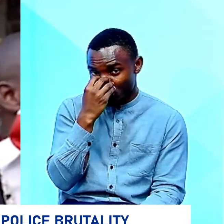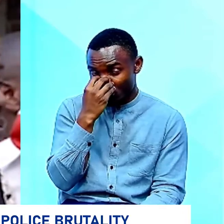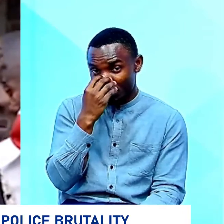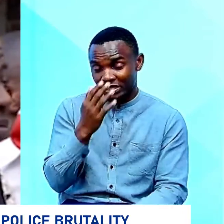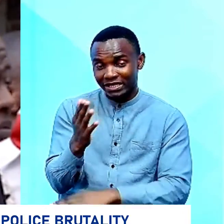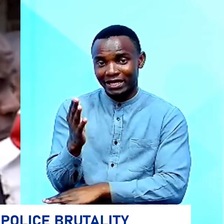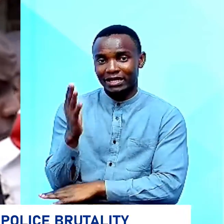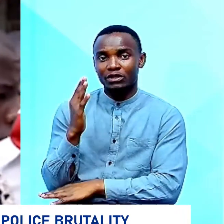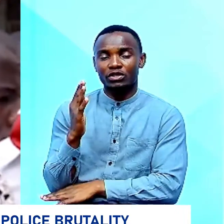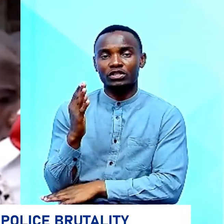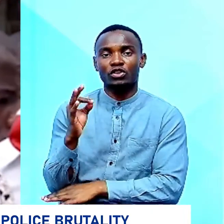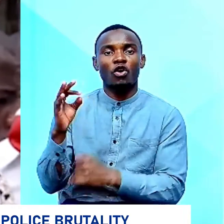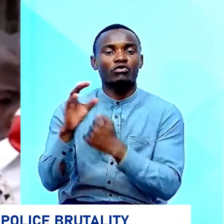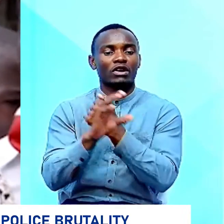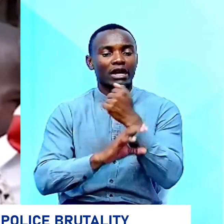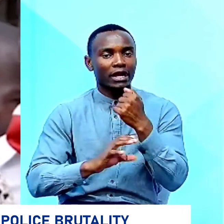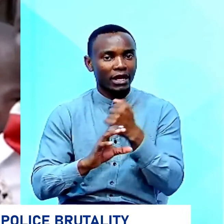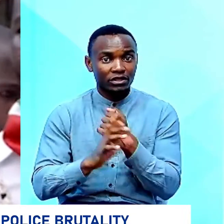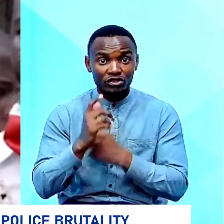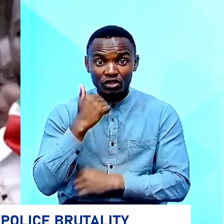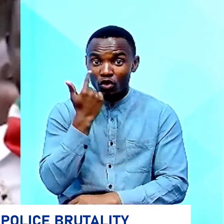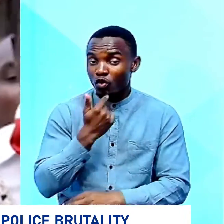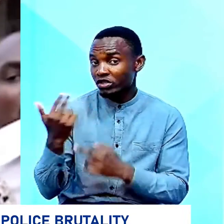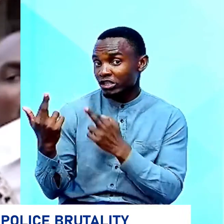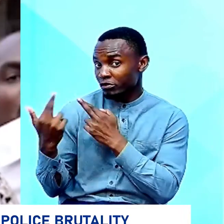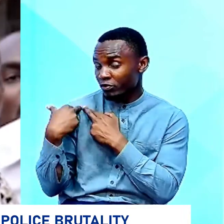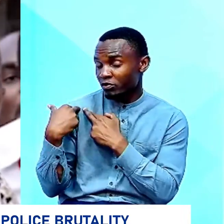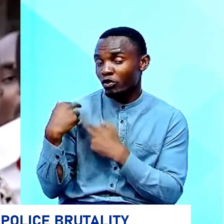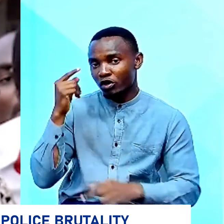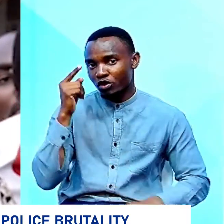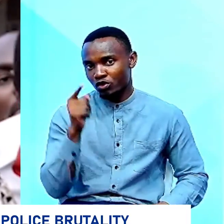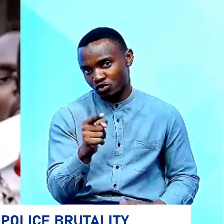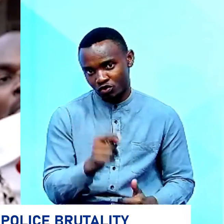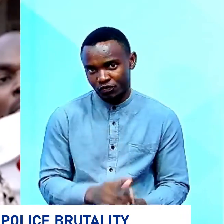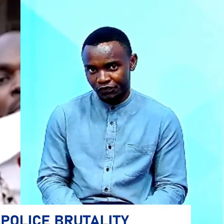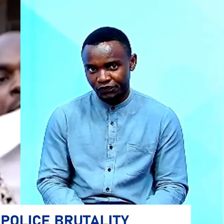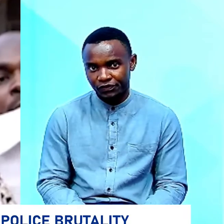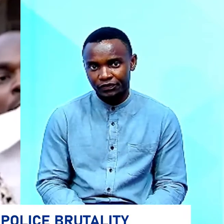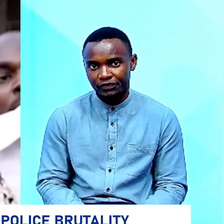of Kenya rests in your hands.